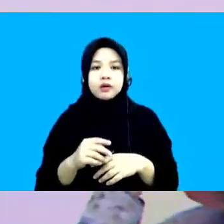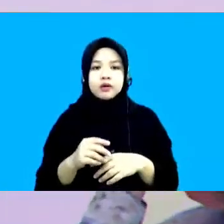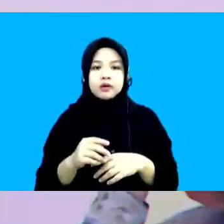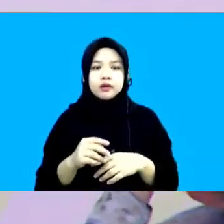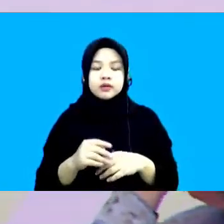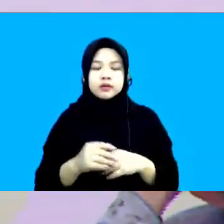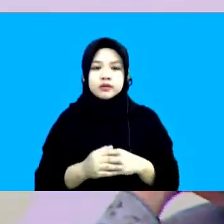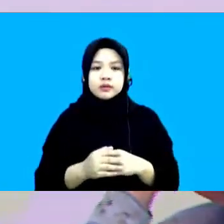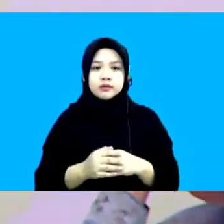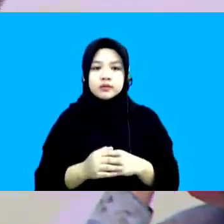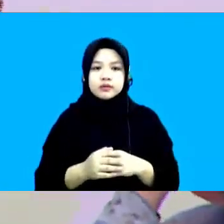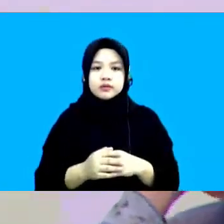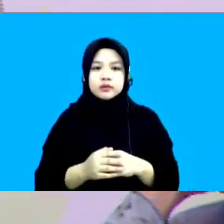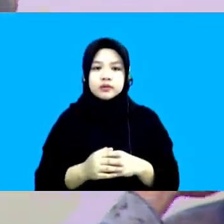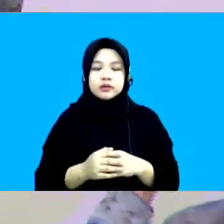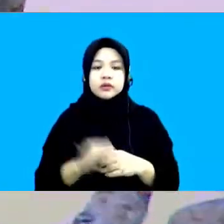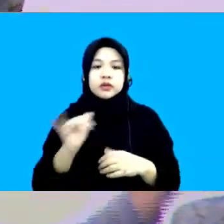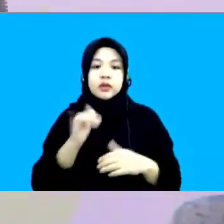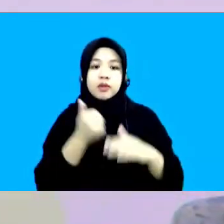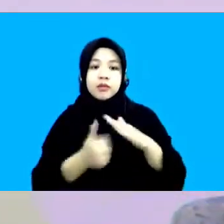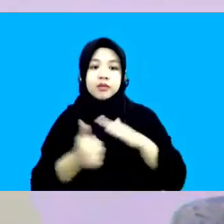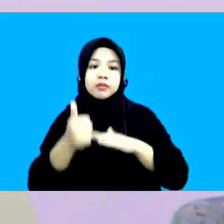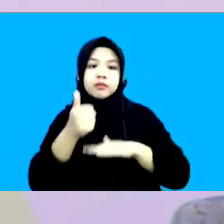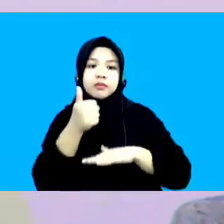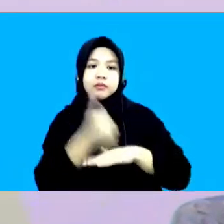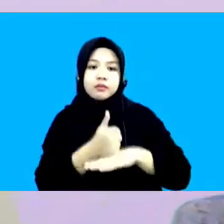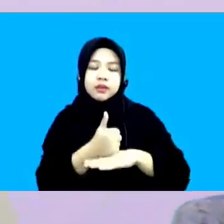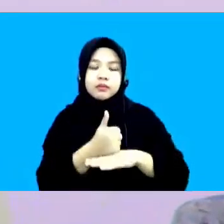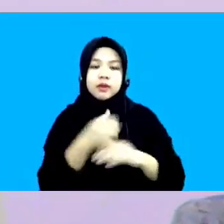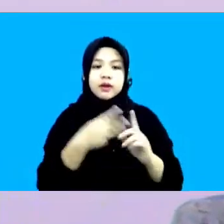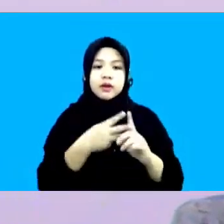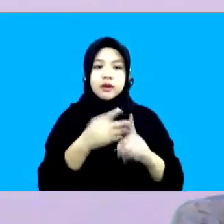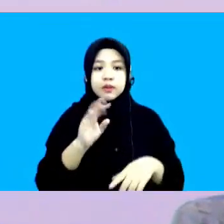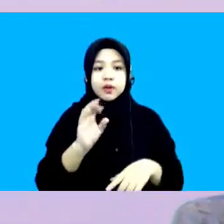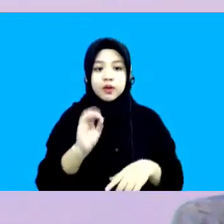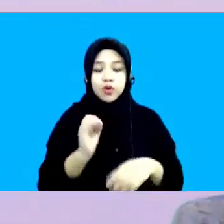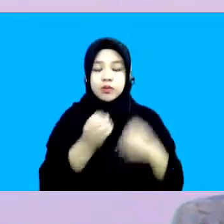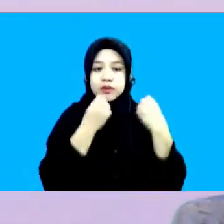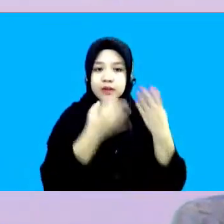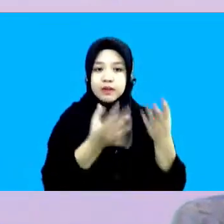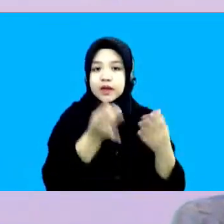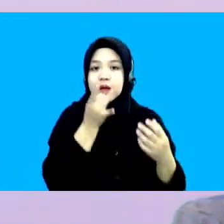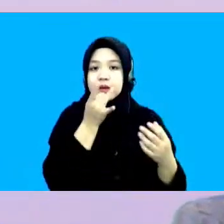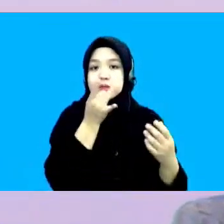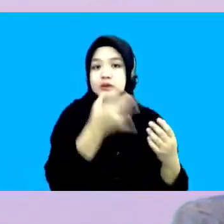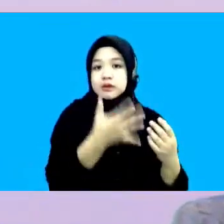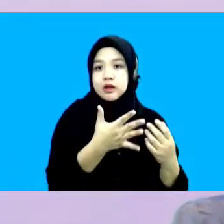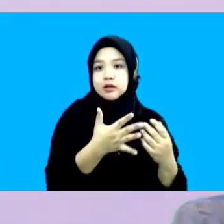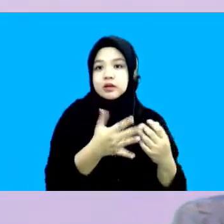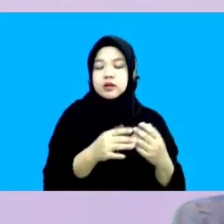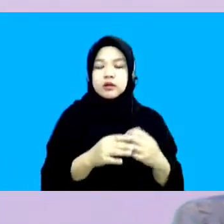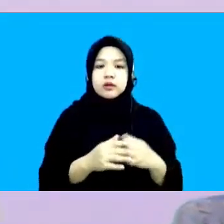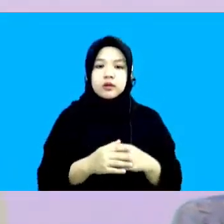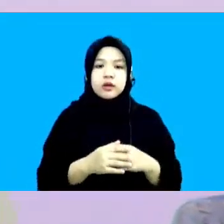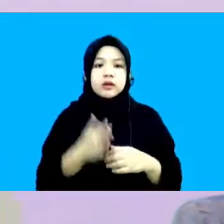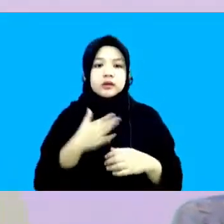they prefer, I think I prefer to stay home, getting still my employment benefit, rather